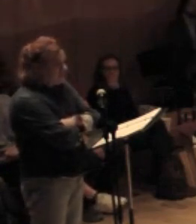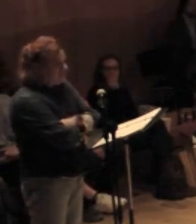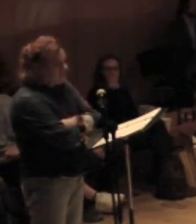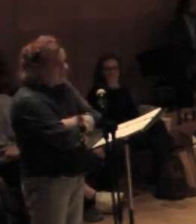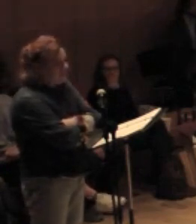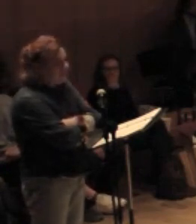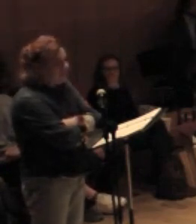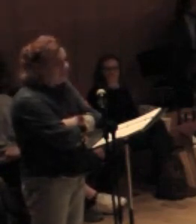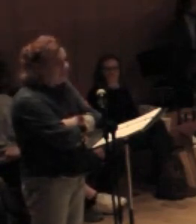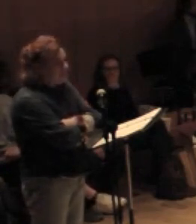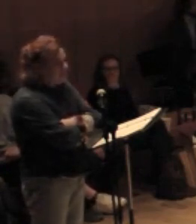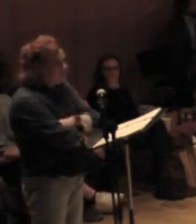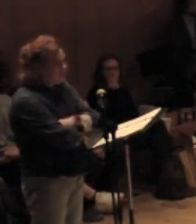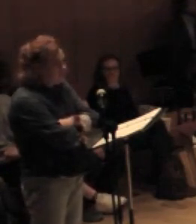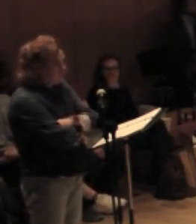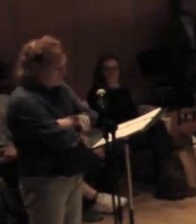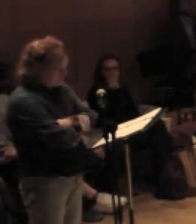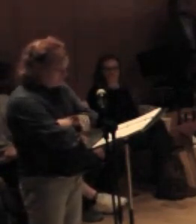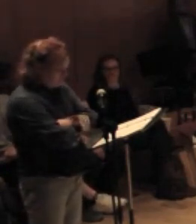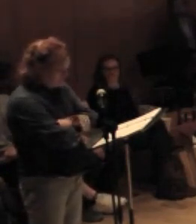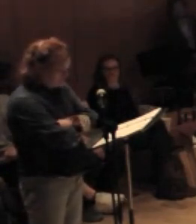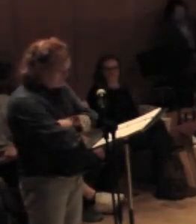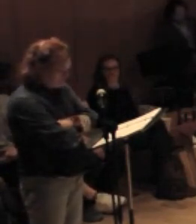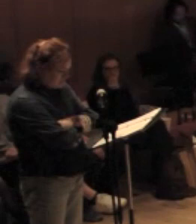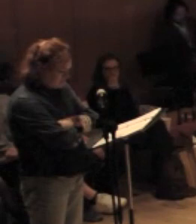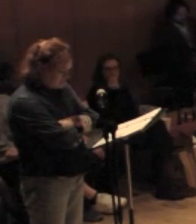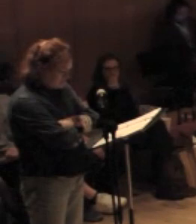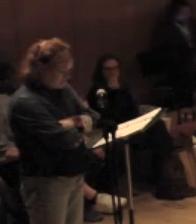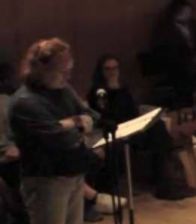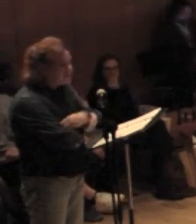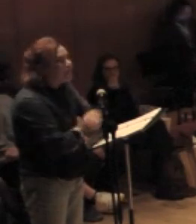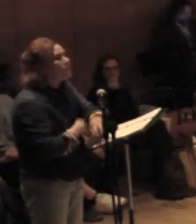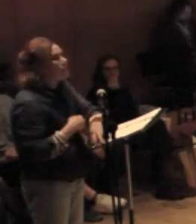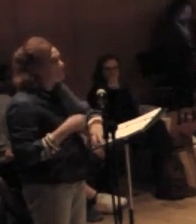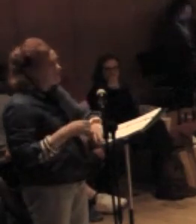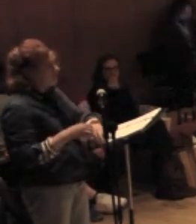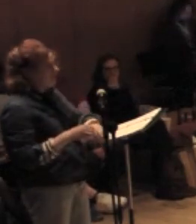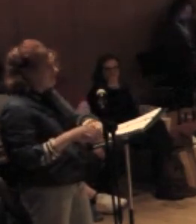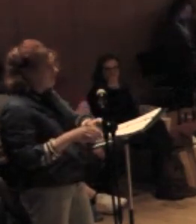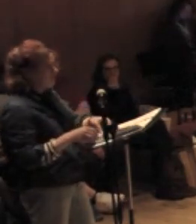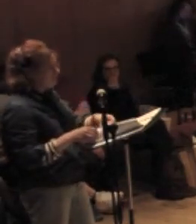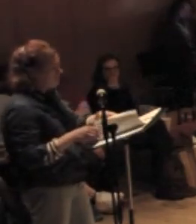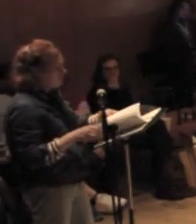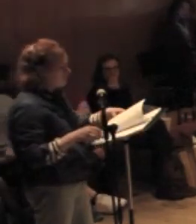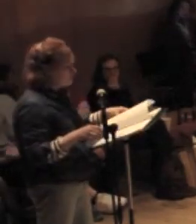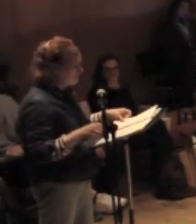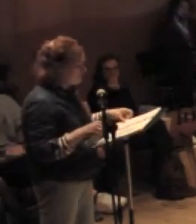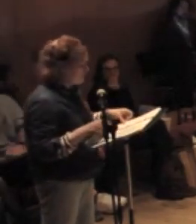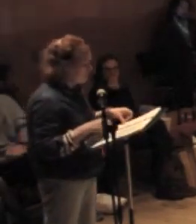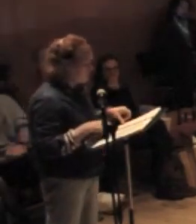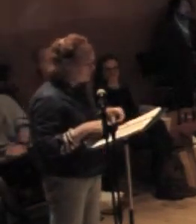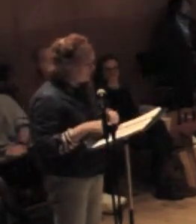that inside yourself no it's nothing why do you ask tell there's